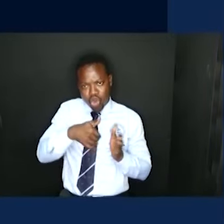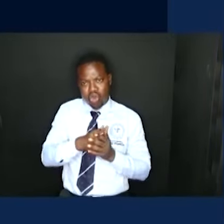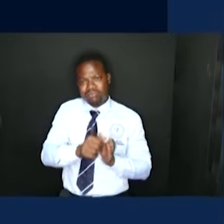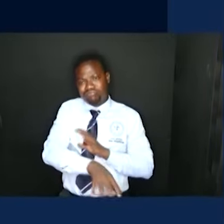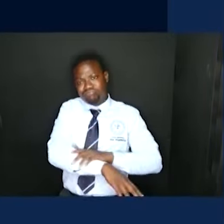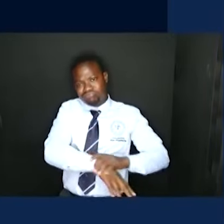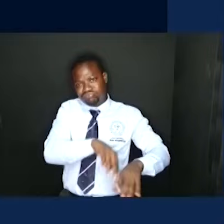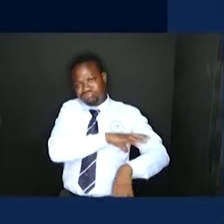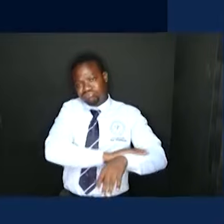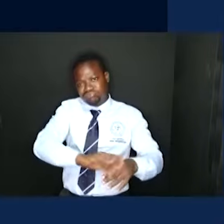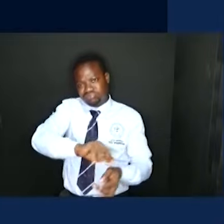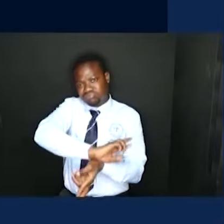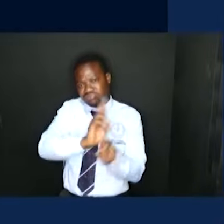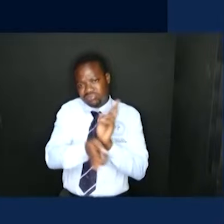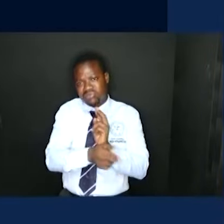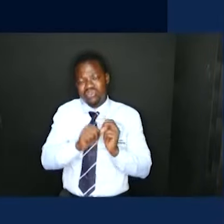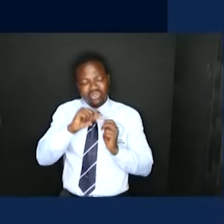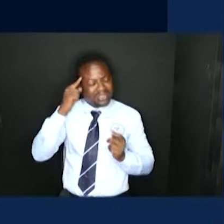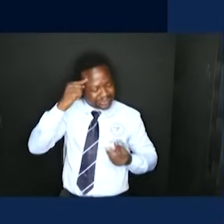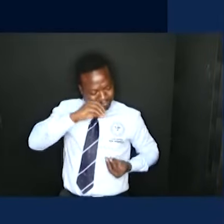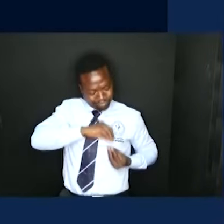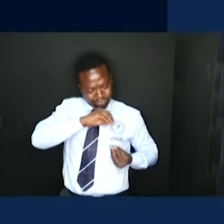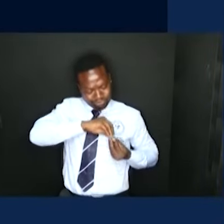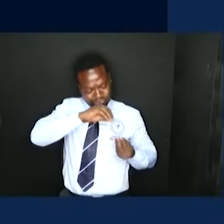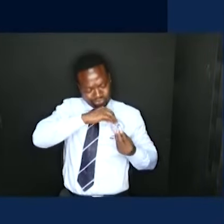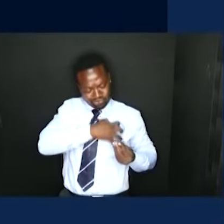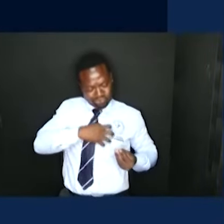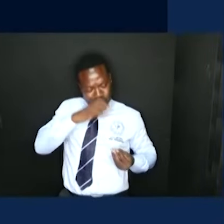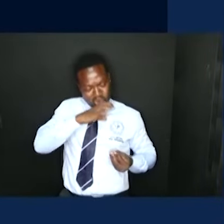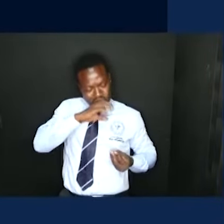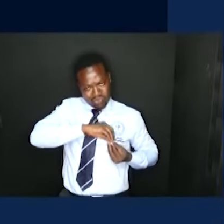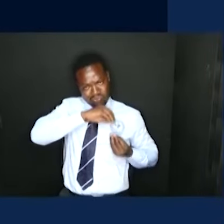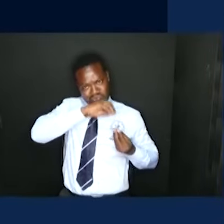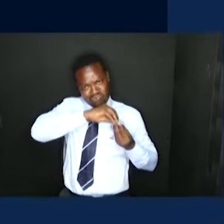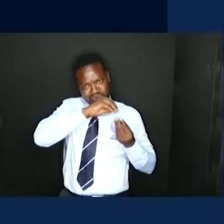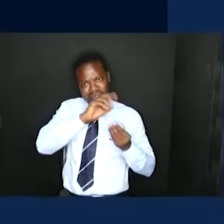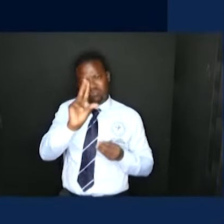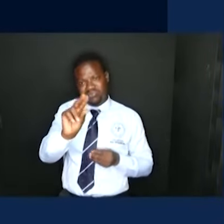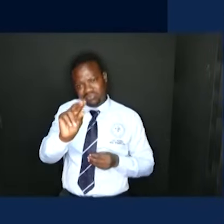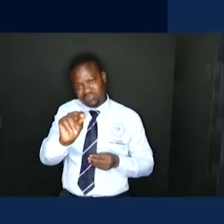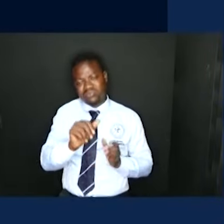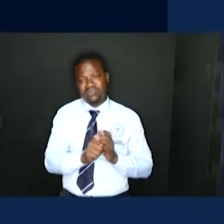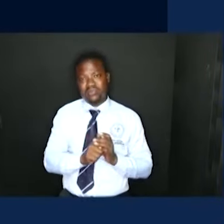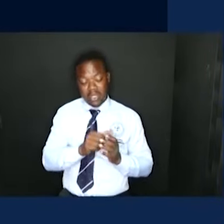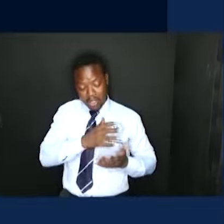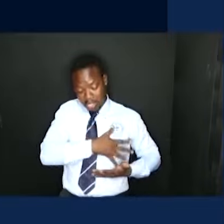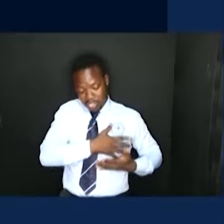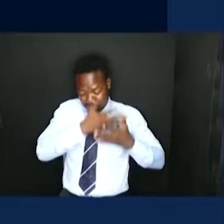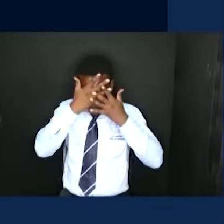don't brood over them any longer. And great times of refreshing will come